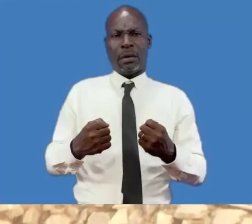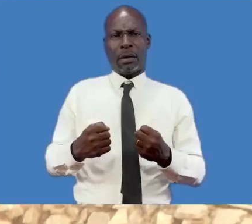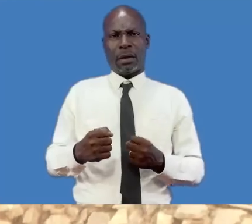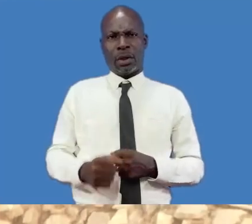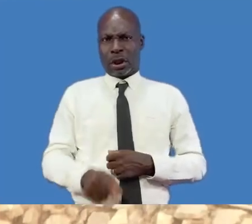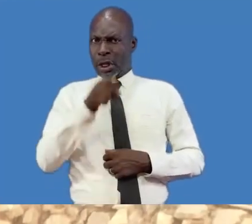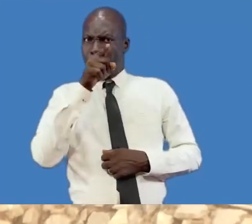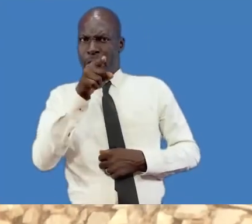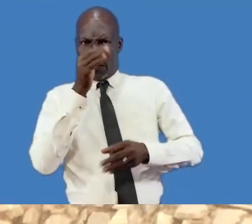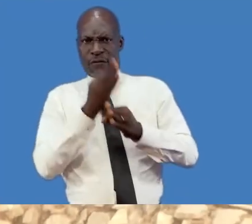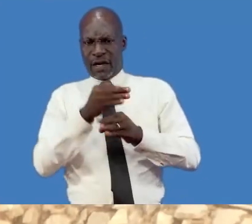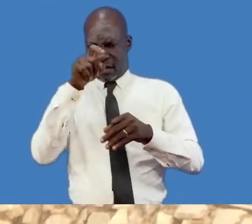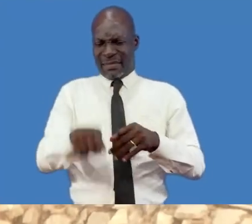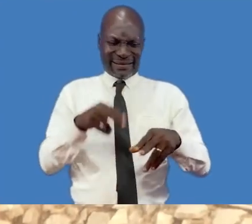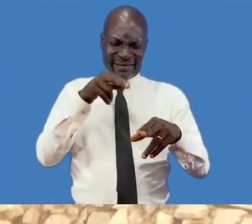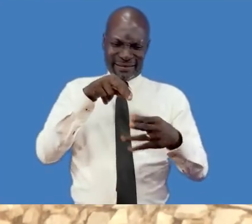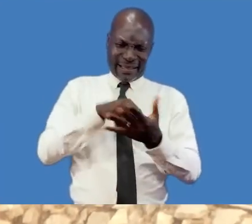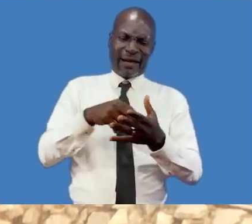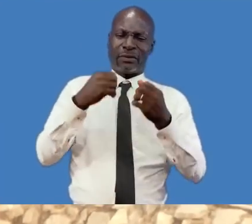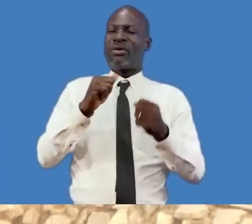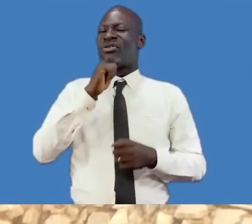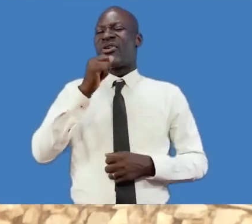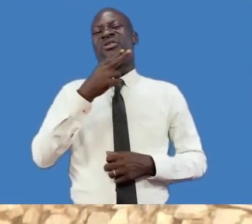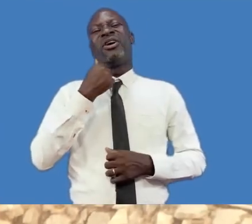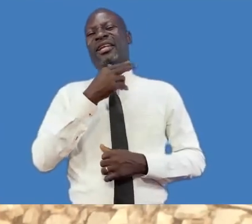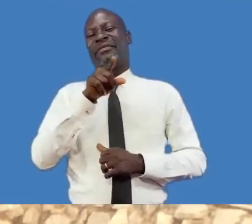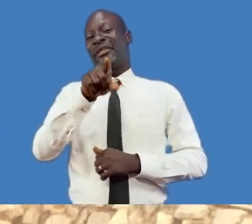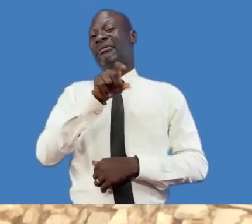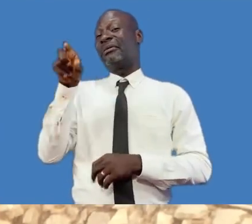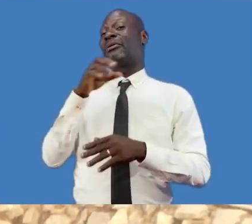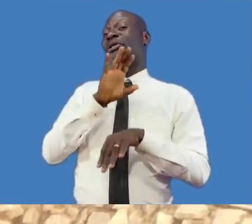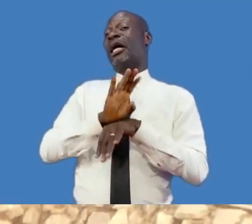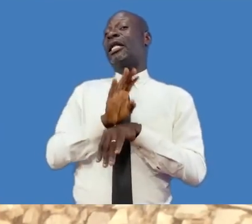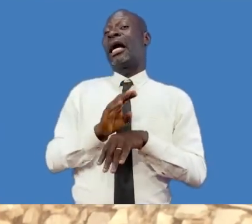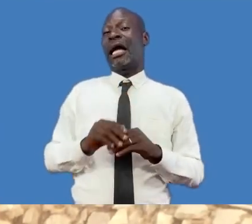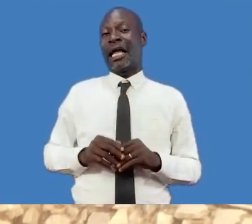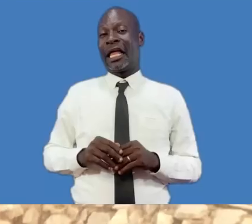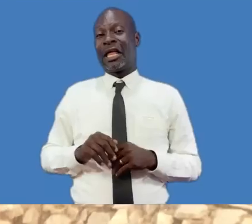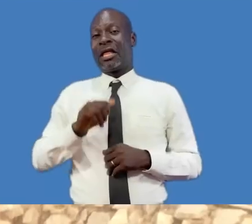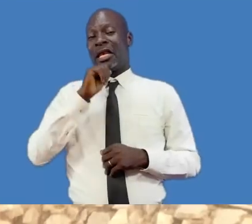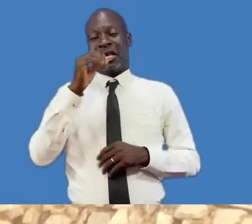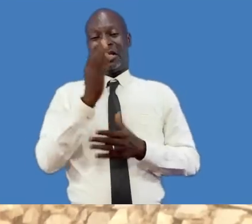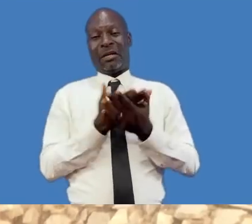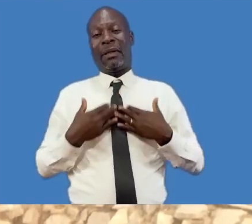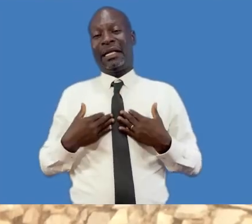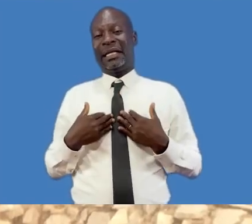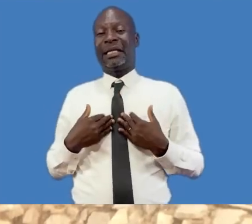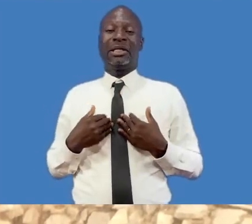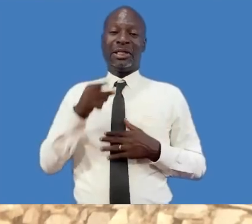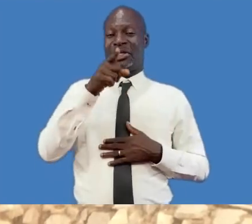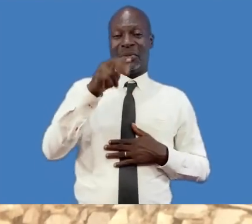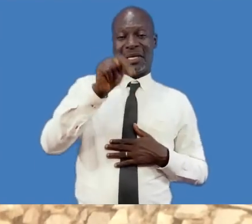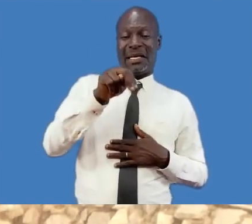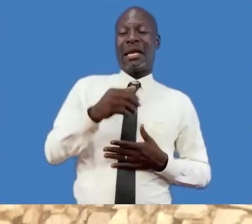no twa sɛ egyina Onyankopɔn so. Enye ɔsɔfo nti ɛne yɛ kɔ asɔre. Enye obi a ɛna no opɛ besia a